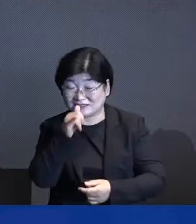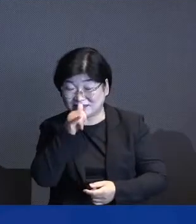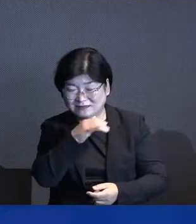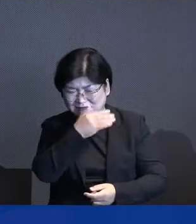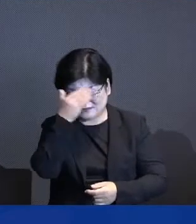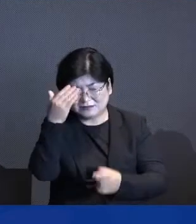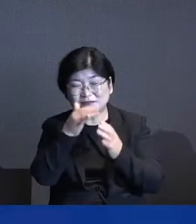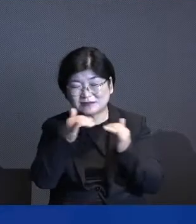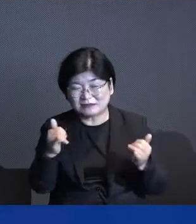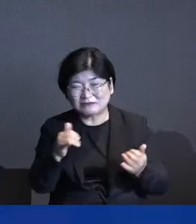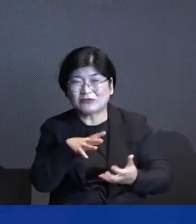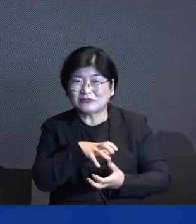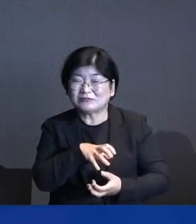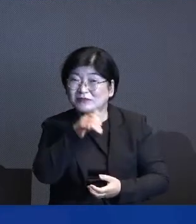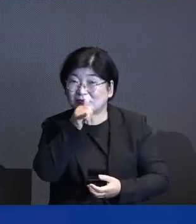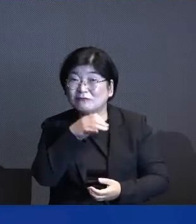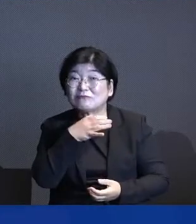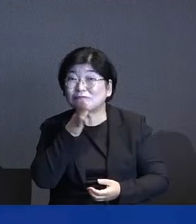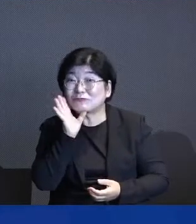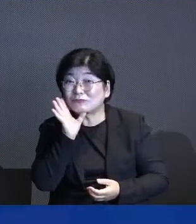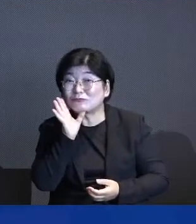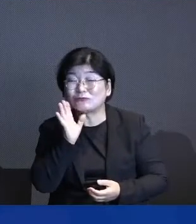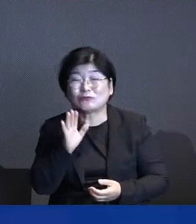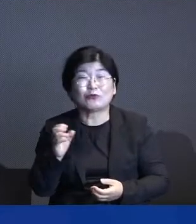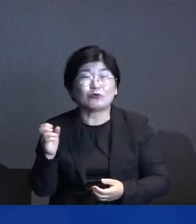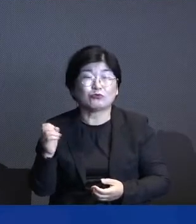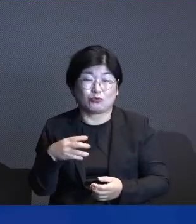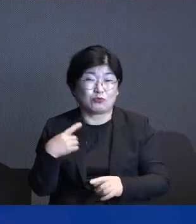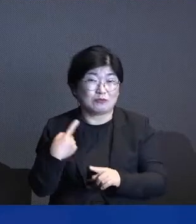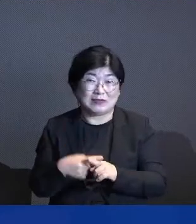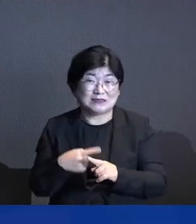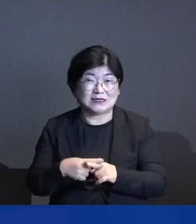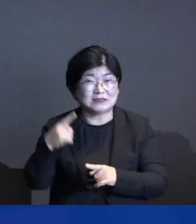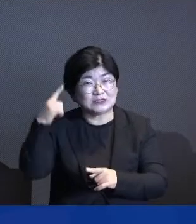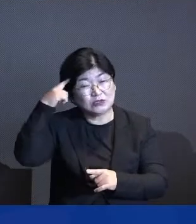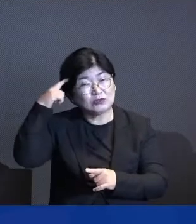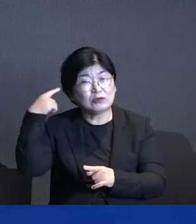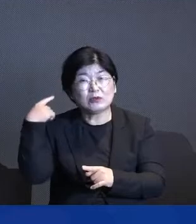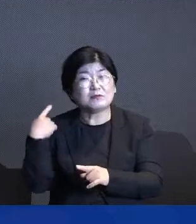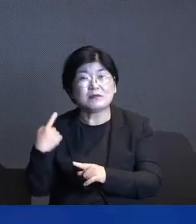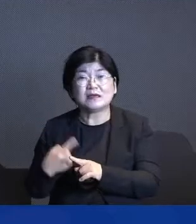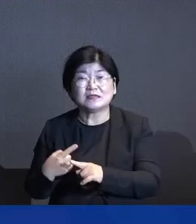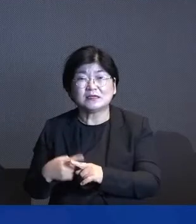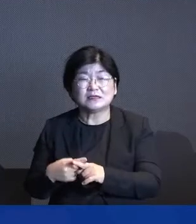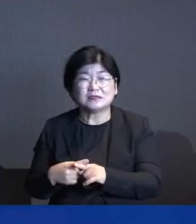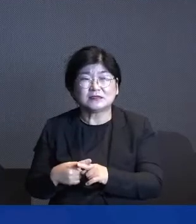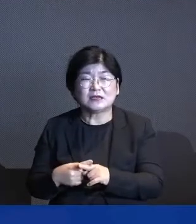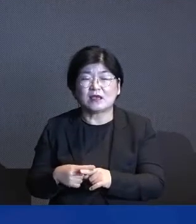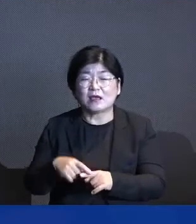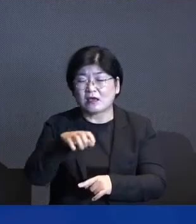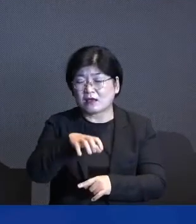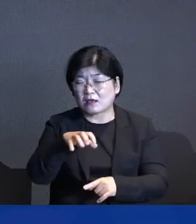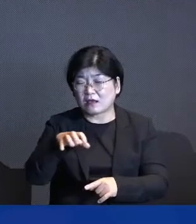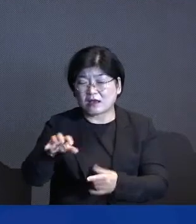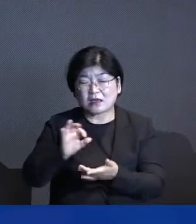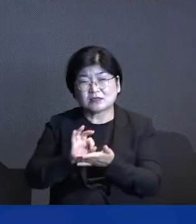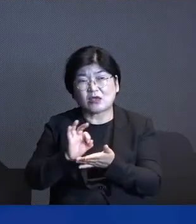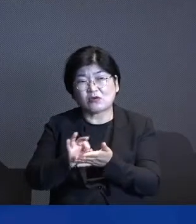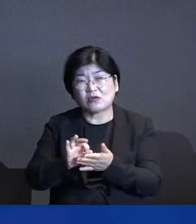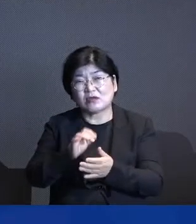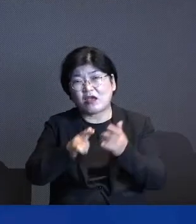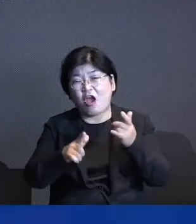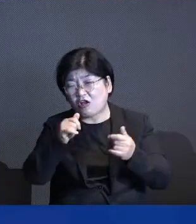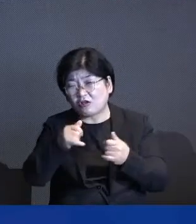part. I think that they also use the emotional part, but what's more